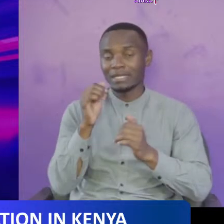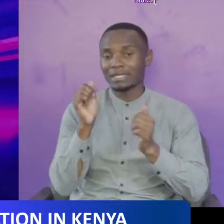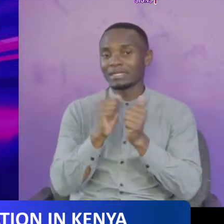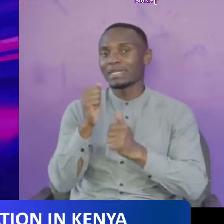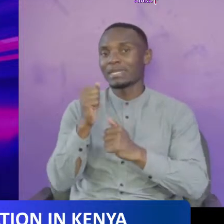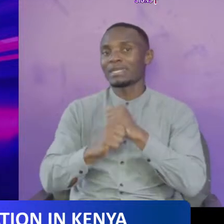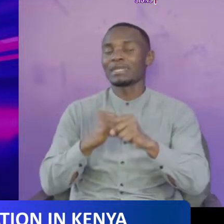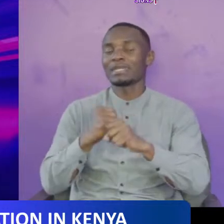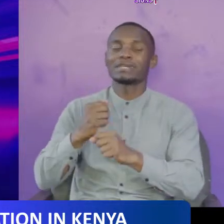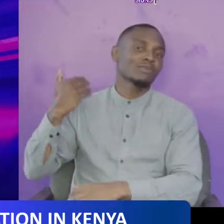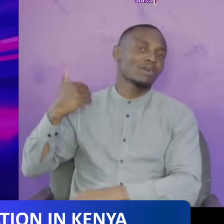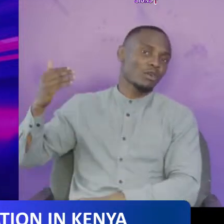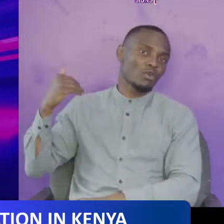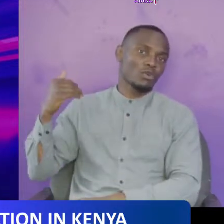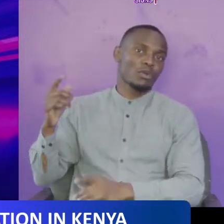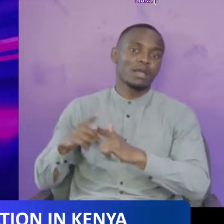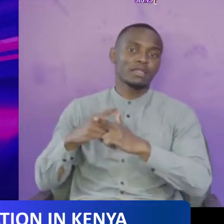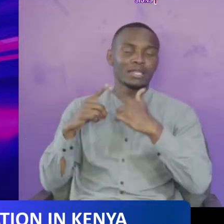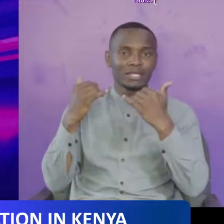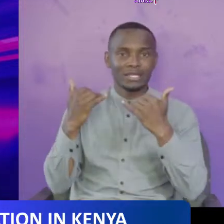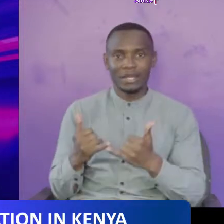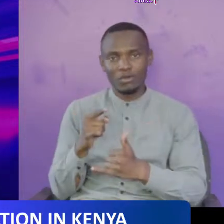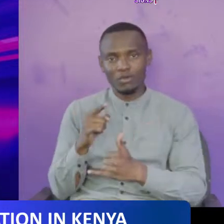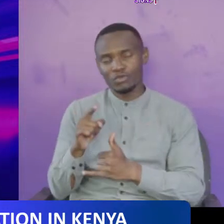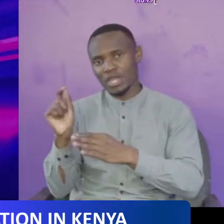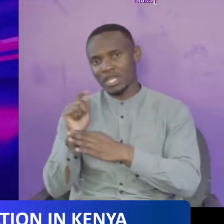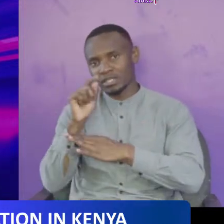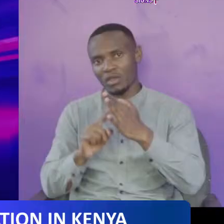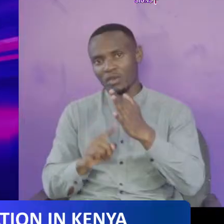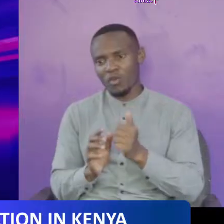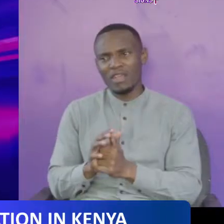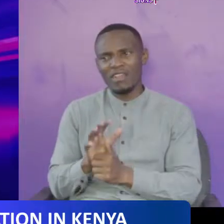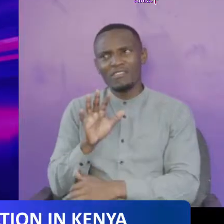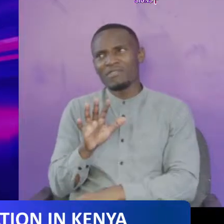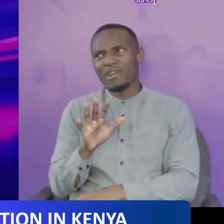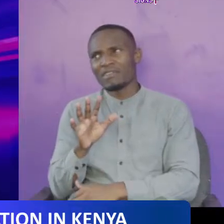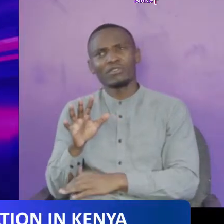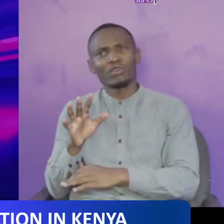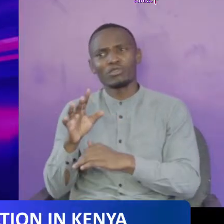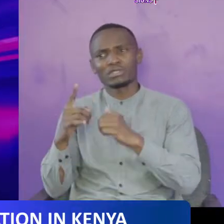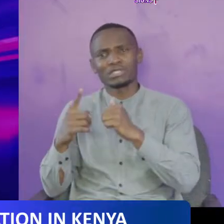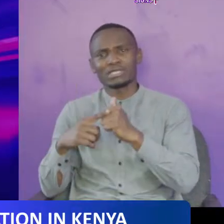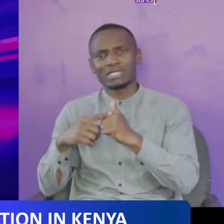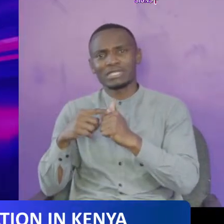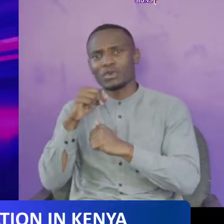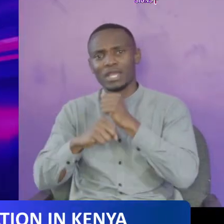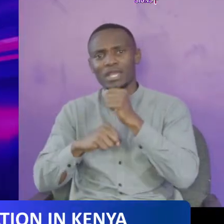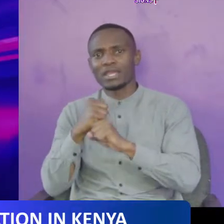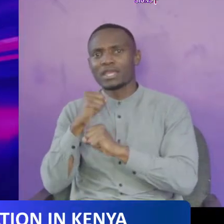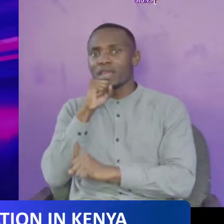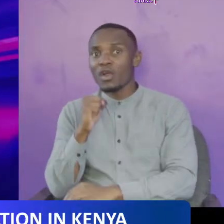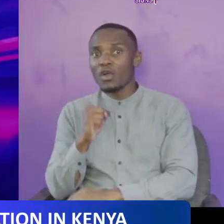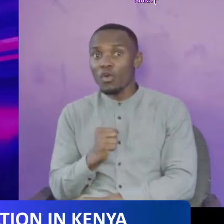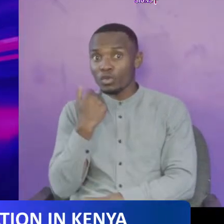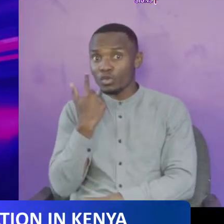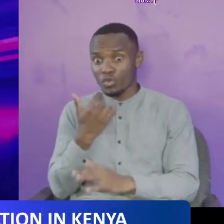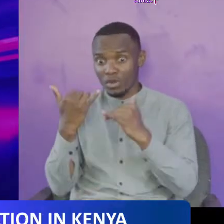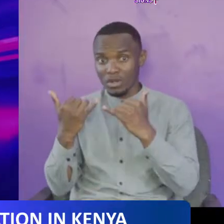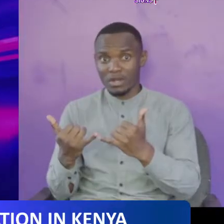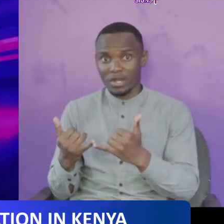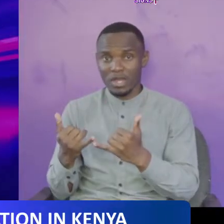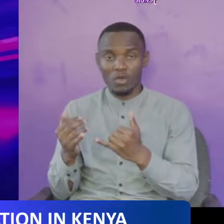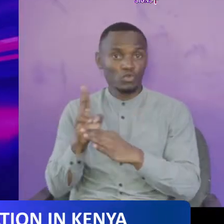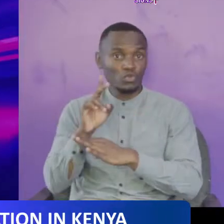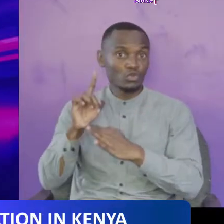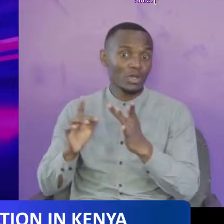training 5, 6, 7, 8-year-olds who are born in a fast-paced world with the internet and the web of